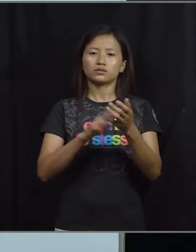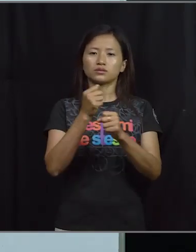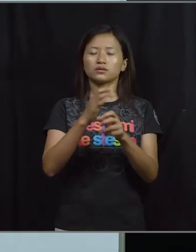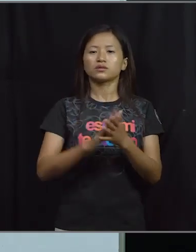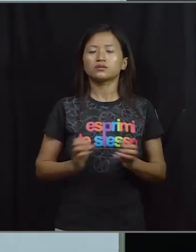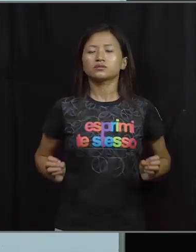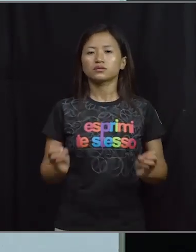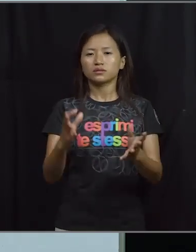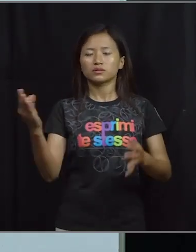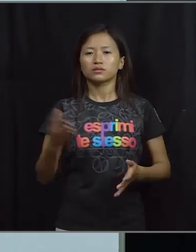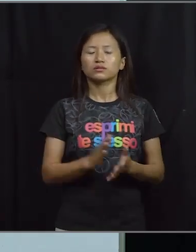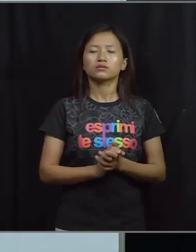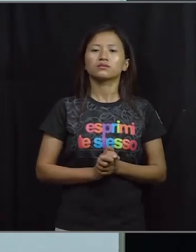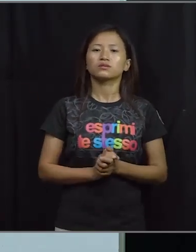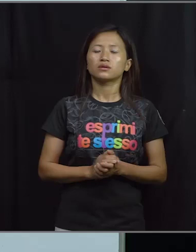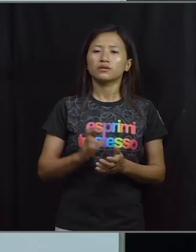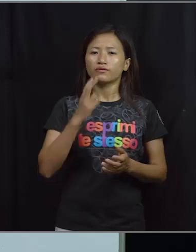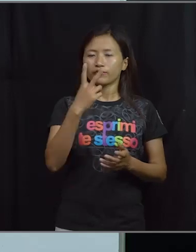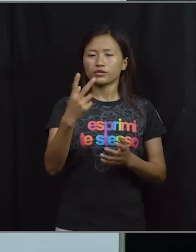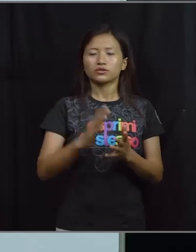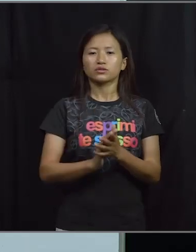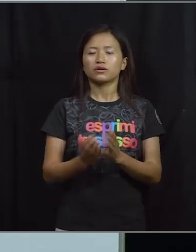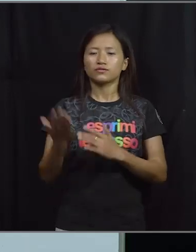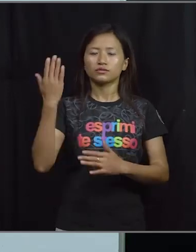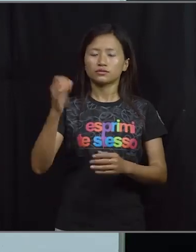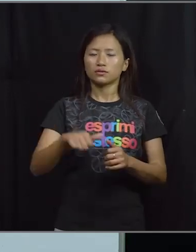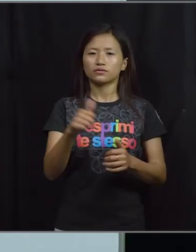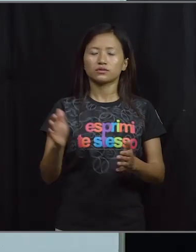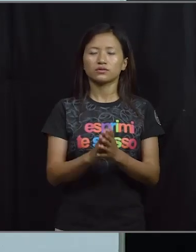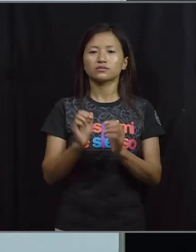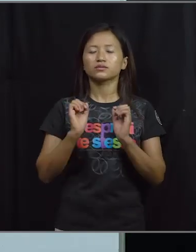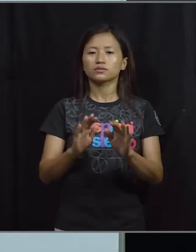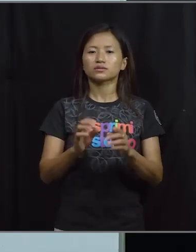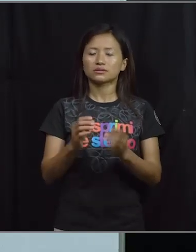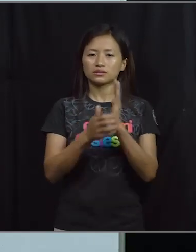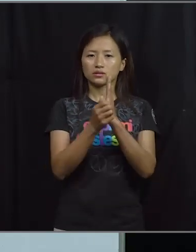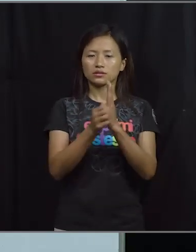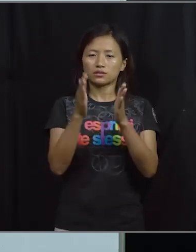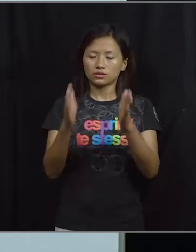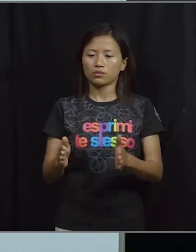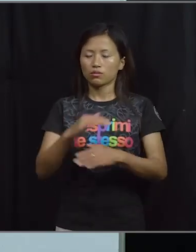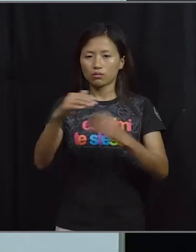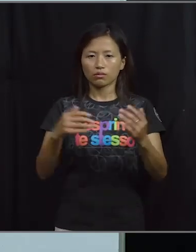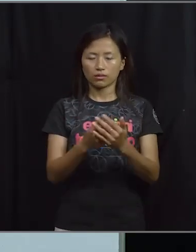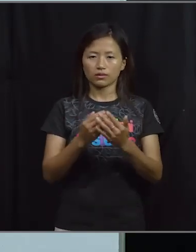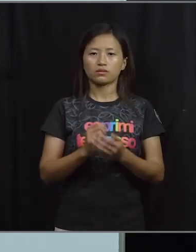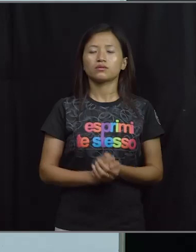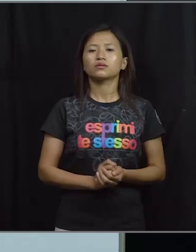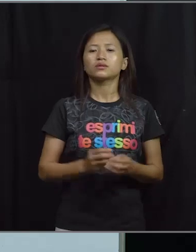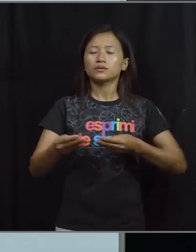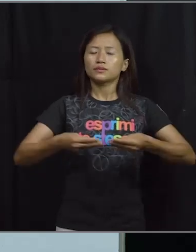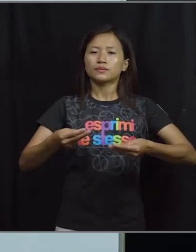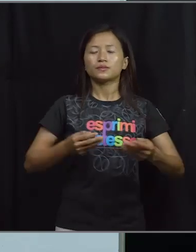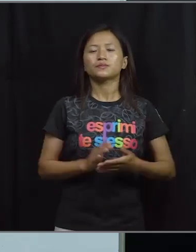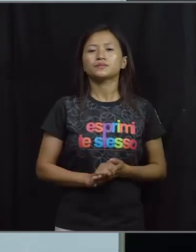will start his venture after having the skill set and gathering all the required resources in the